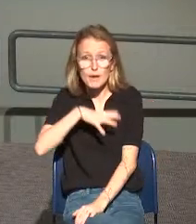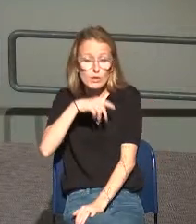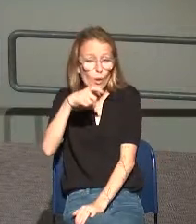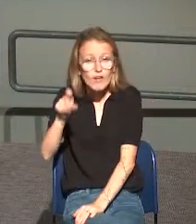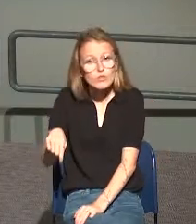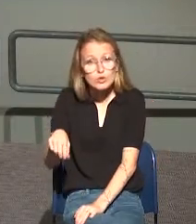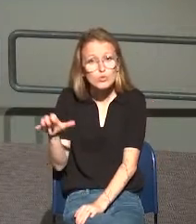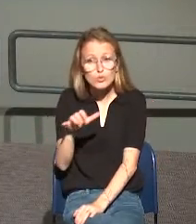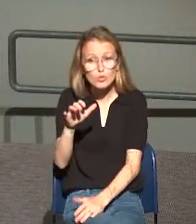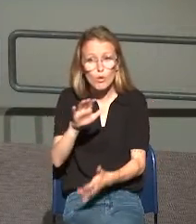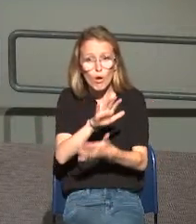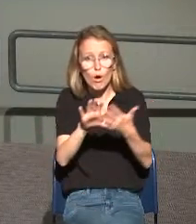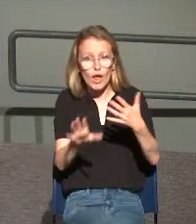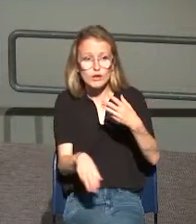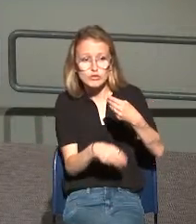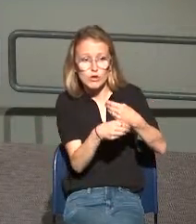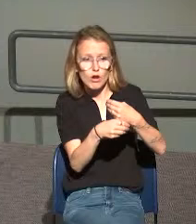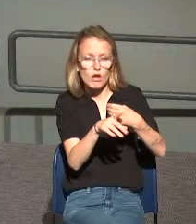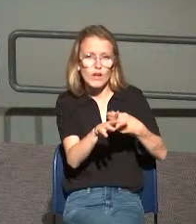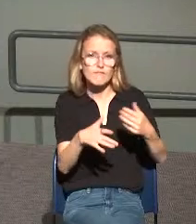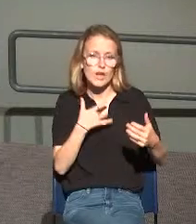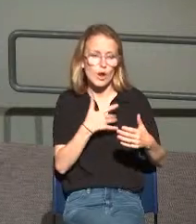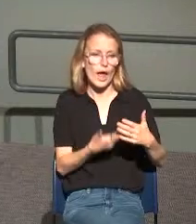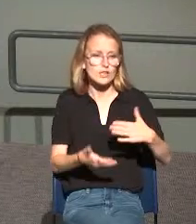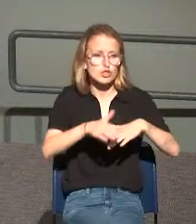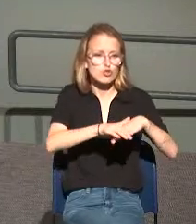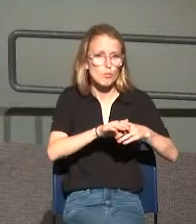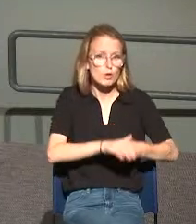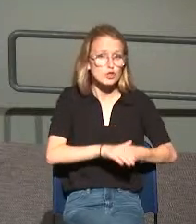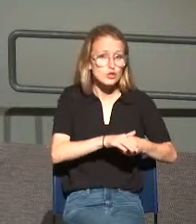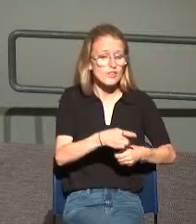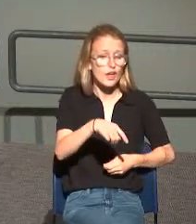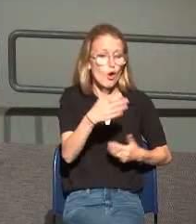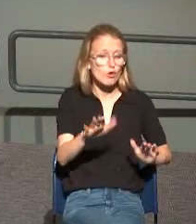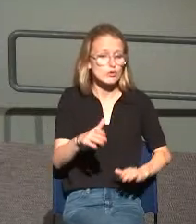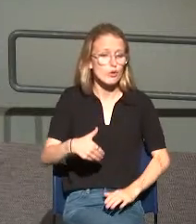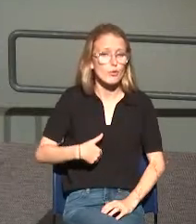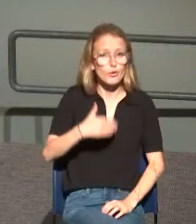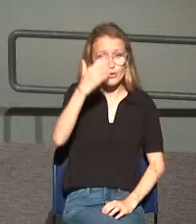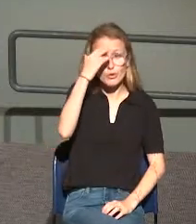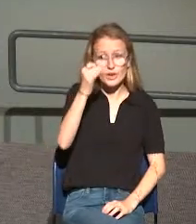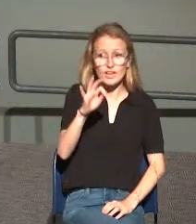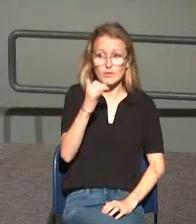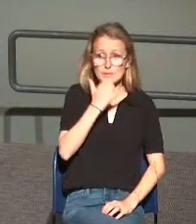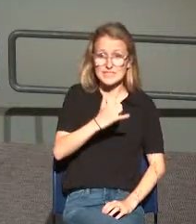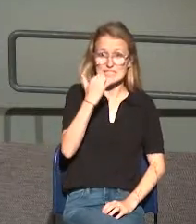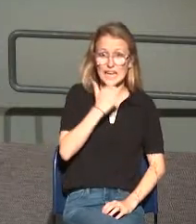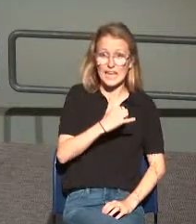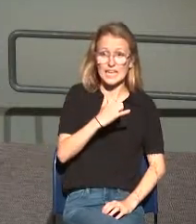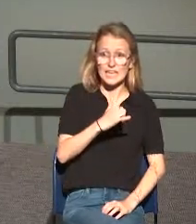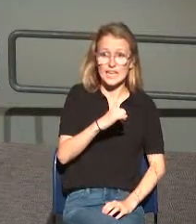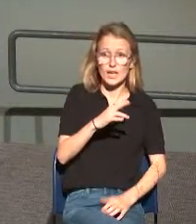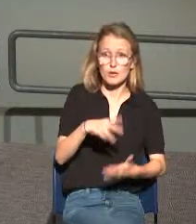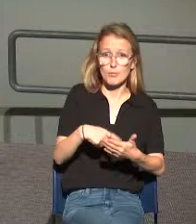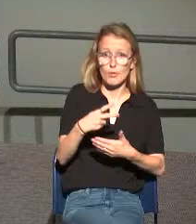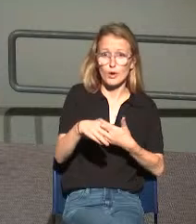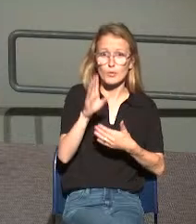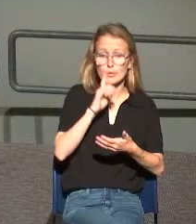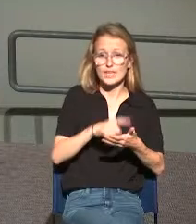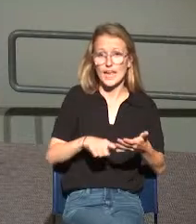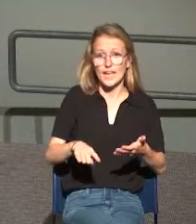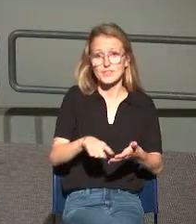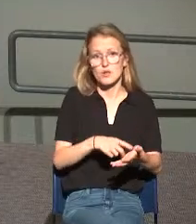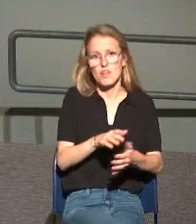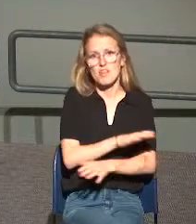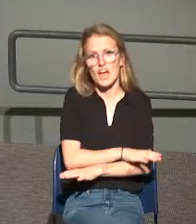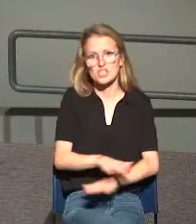So that was additional pressure. They also knew that if they messed up and the program was canceled, that was going to be it.